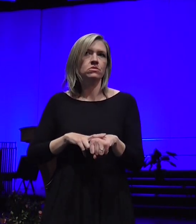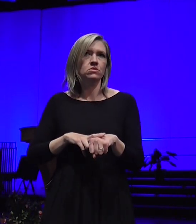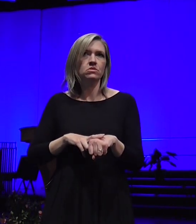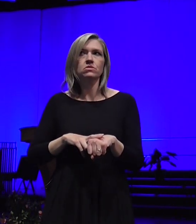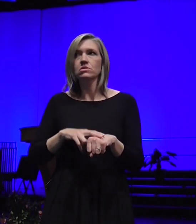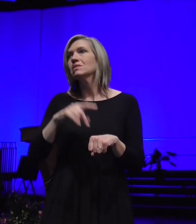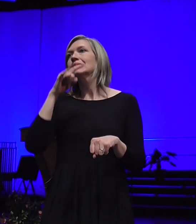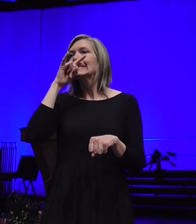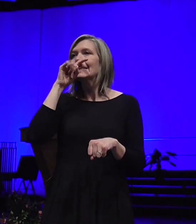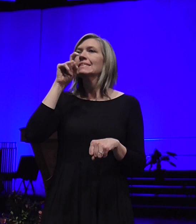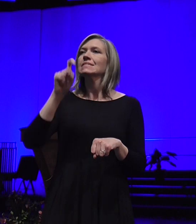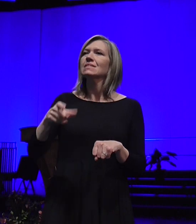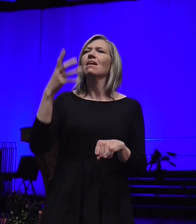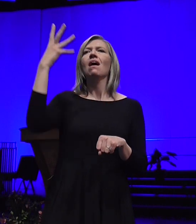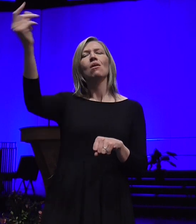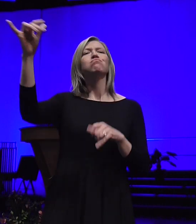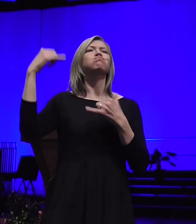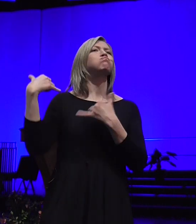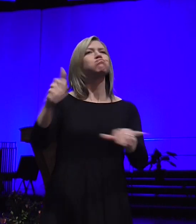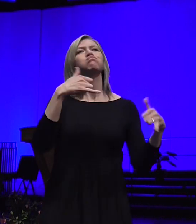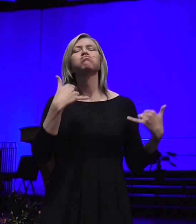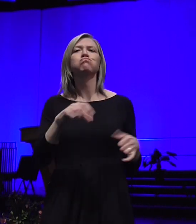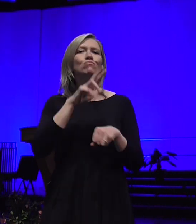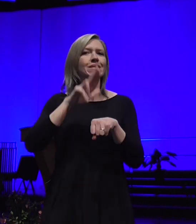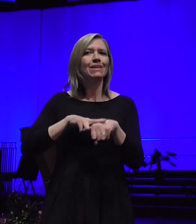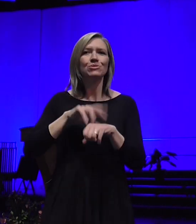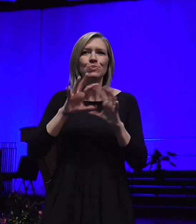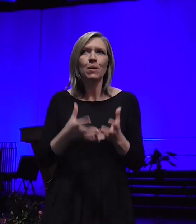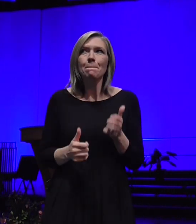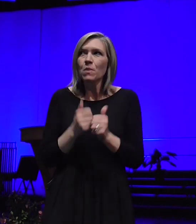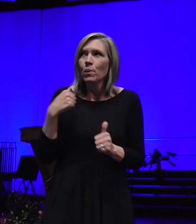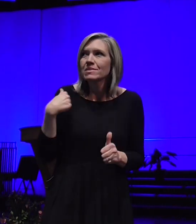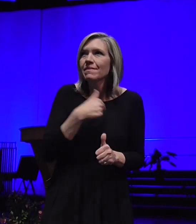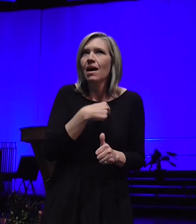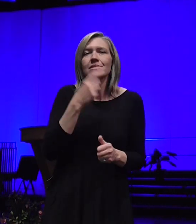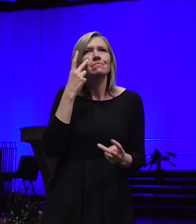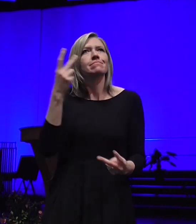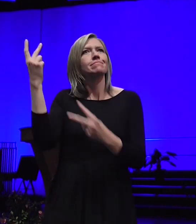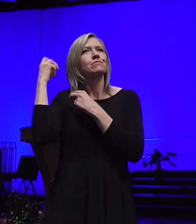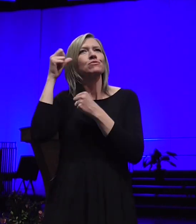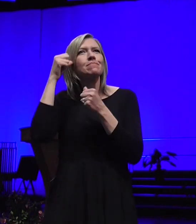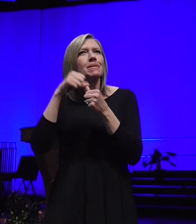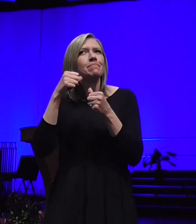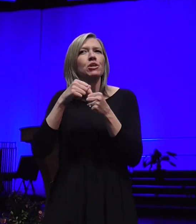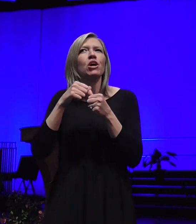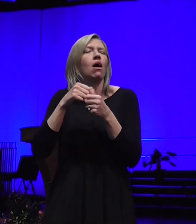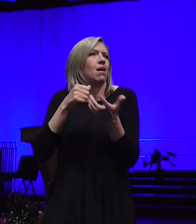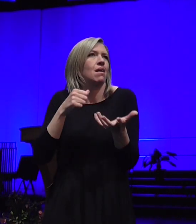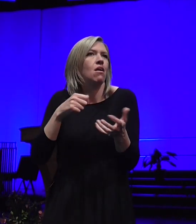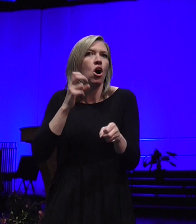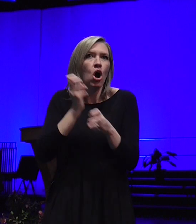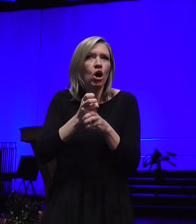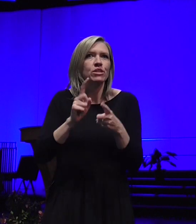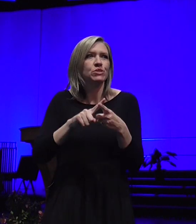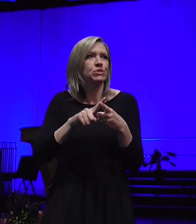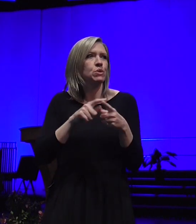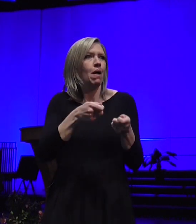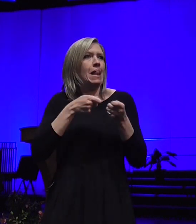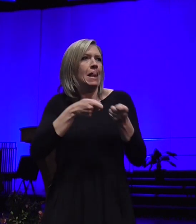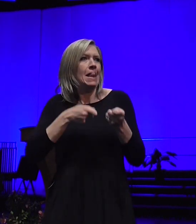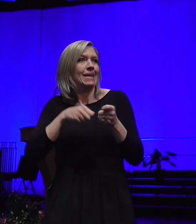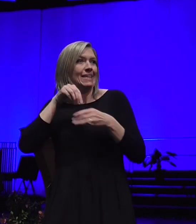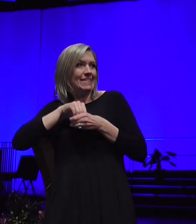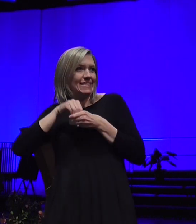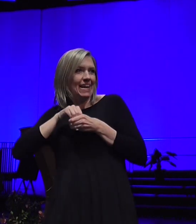They need to be out in the natural world. I think most of us can remember a generation ago, we had to get dragged inside. Now you